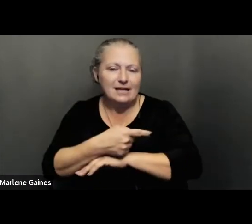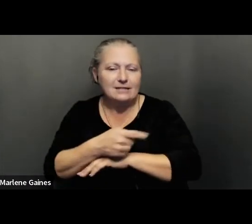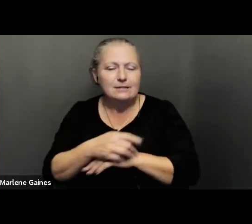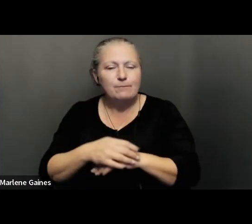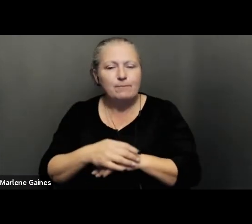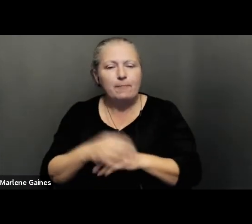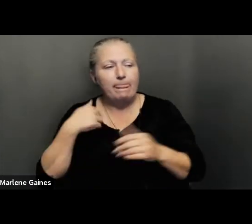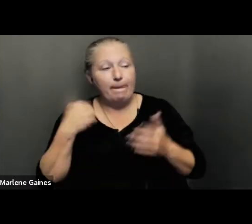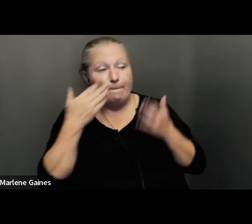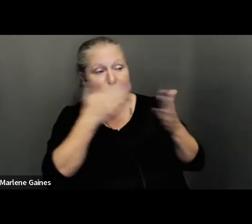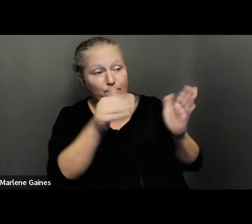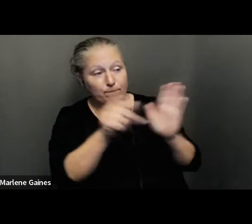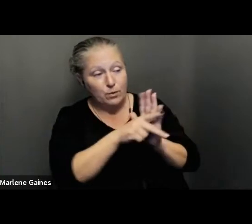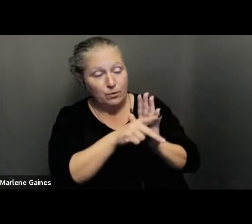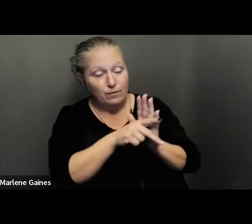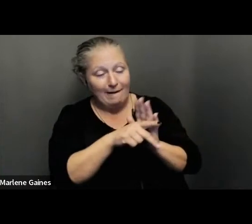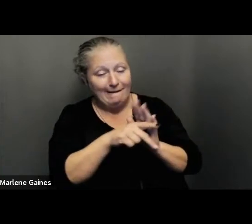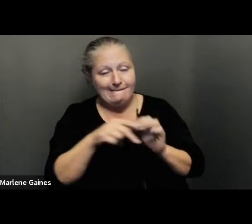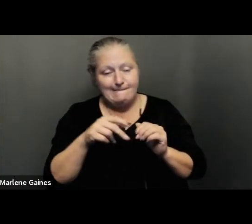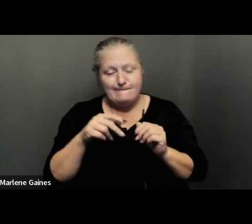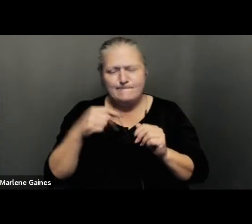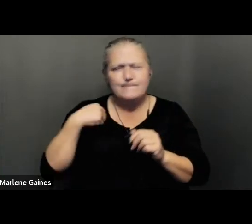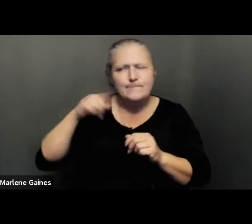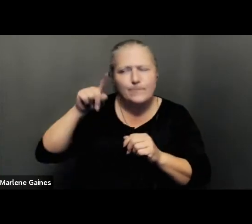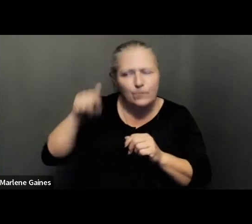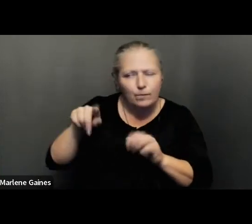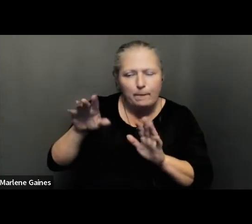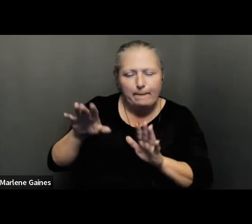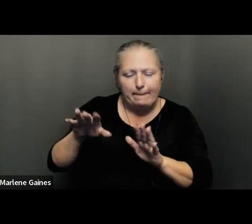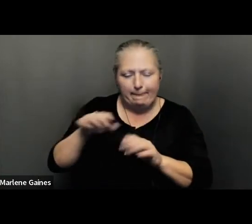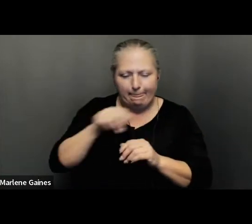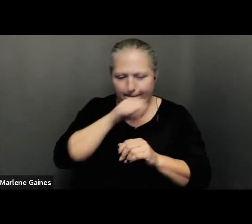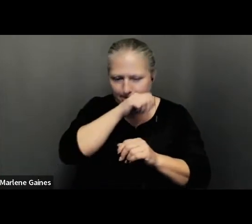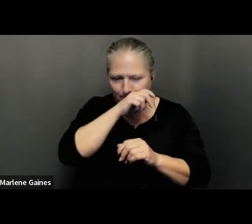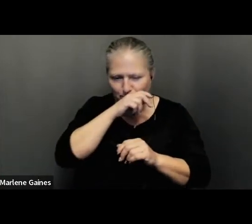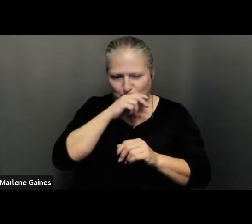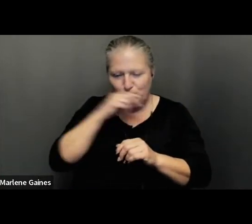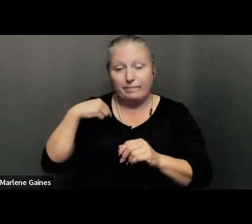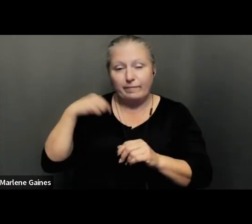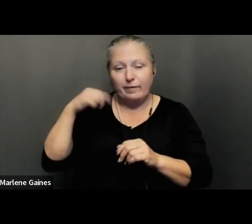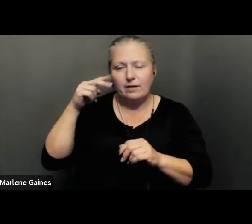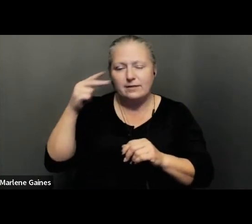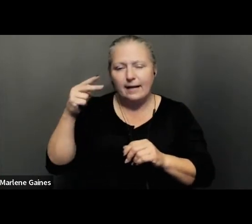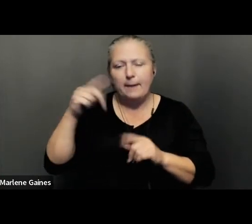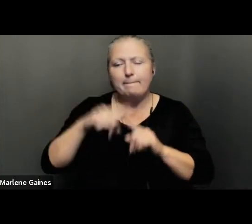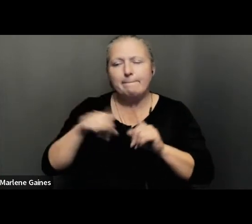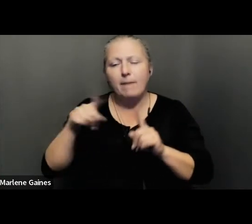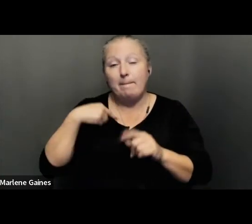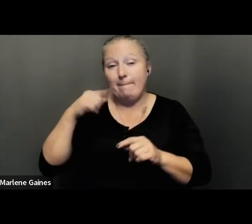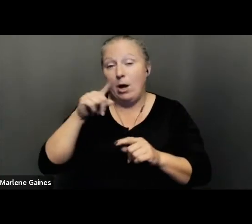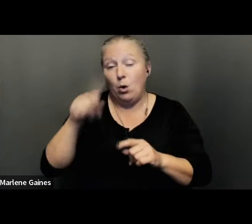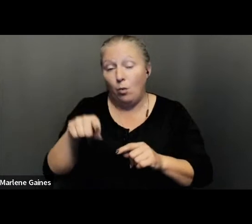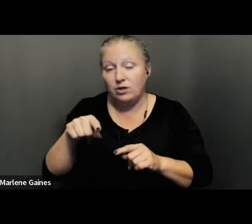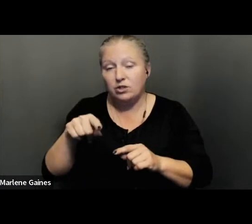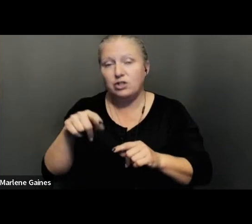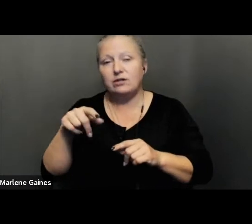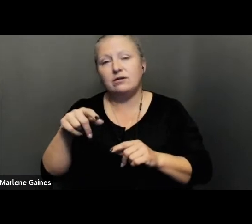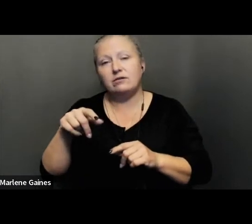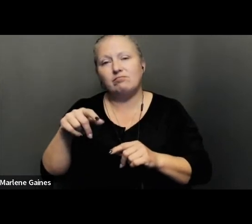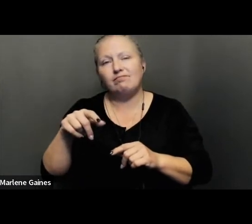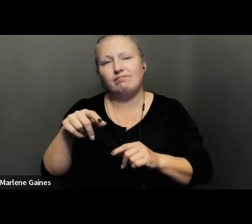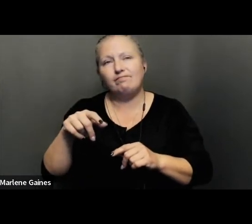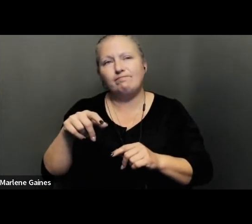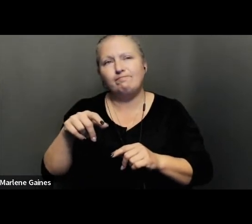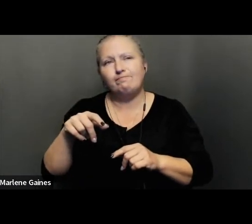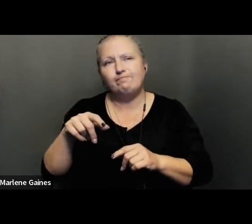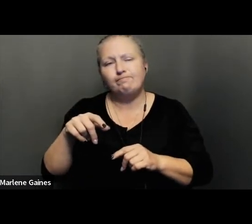I'll move to approve. Just a question on that for me. Sorry. I'll second it, but the question I have is then it's just